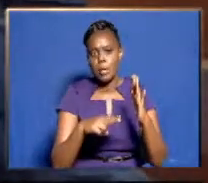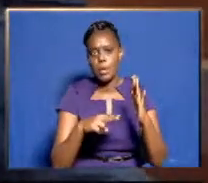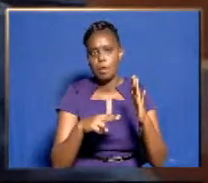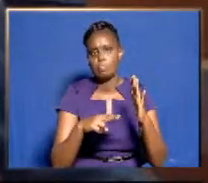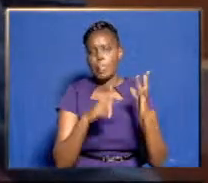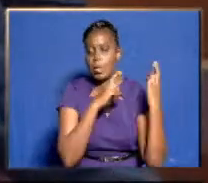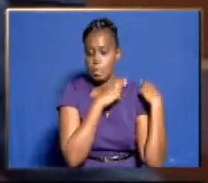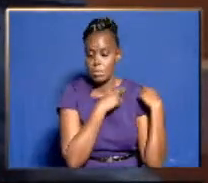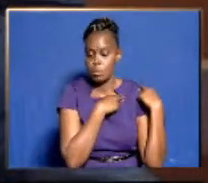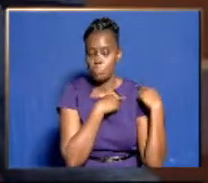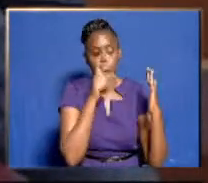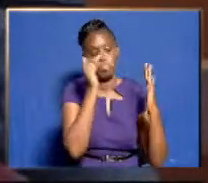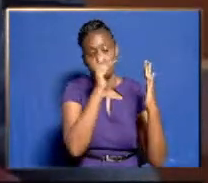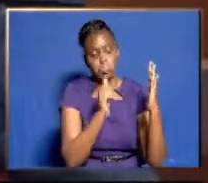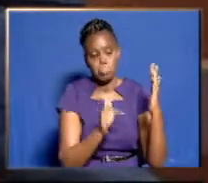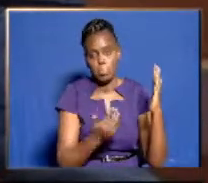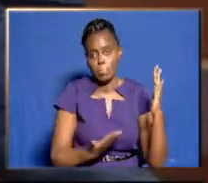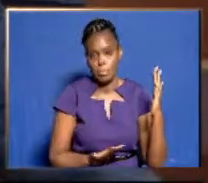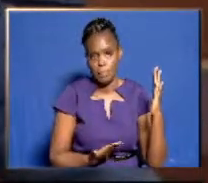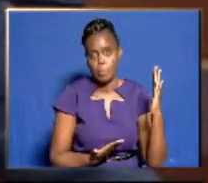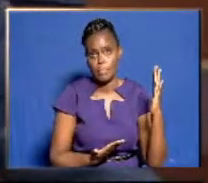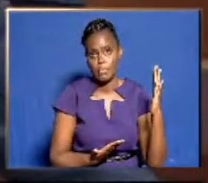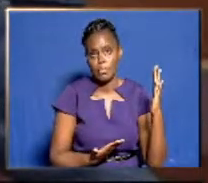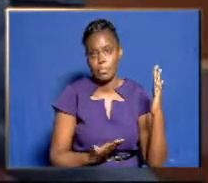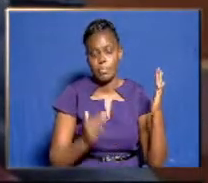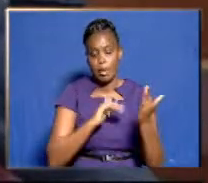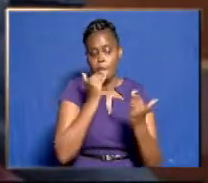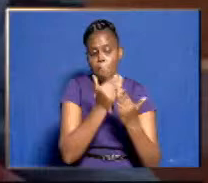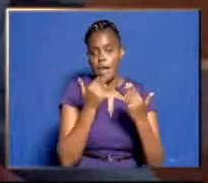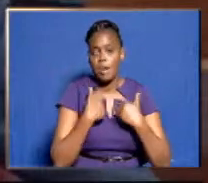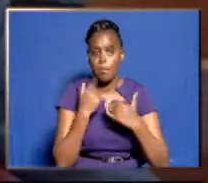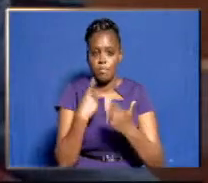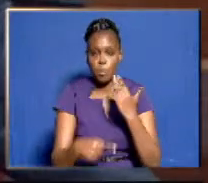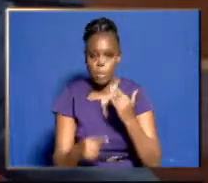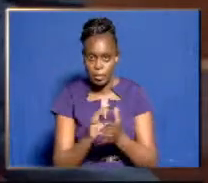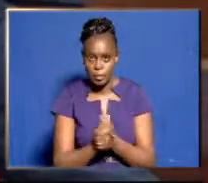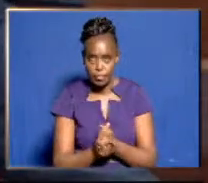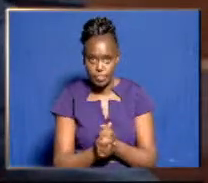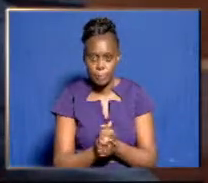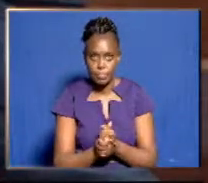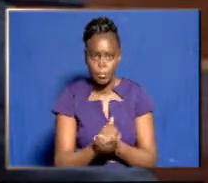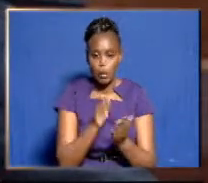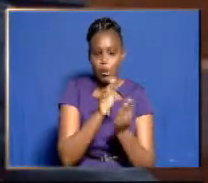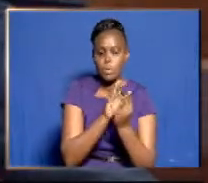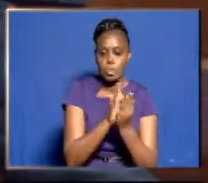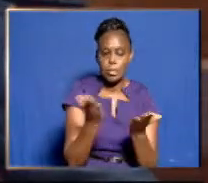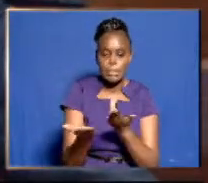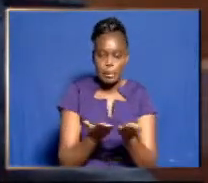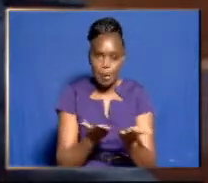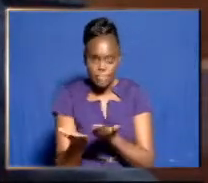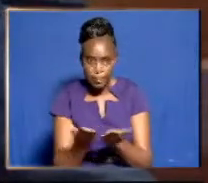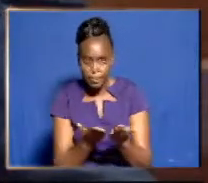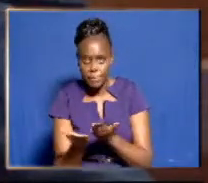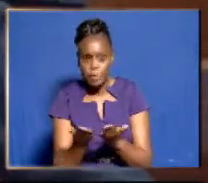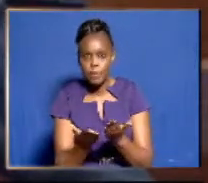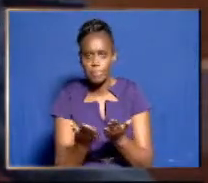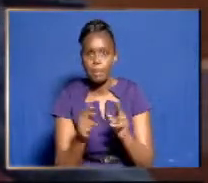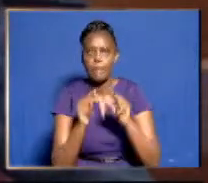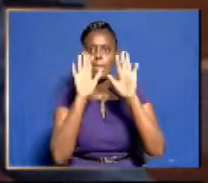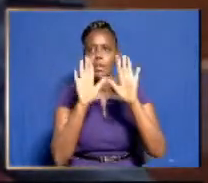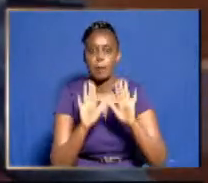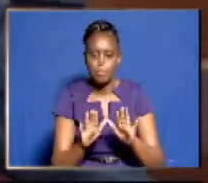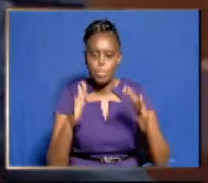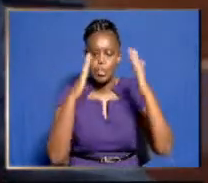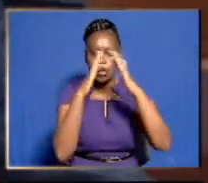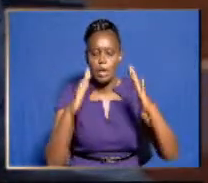notes to see what is in this fund, the Consolidated Fund Service, Mr. Speaker, because that will be very important for this